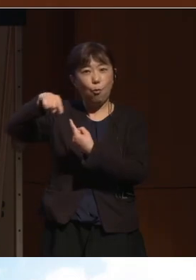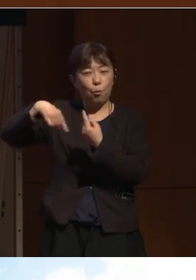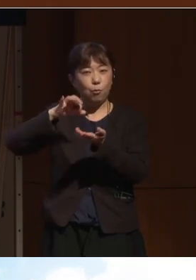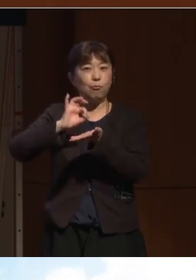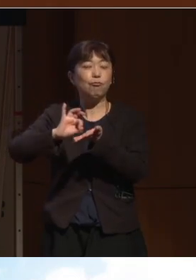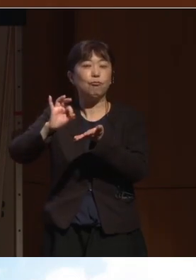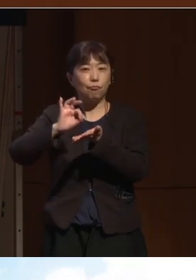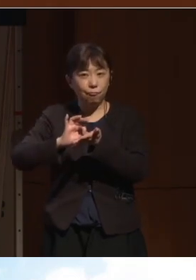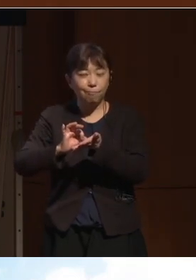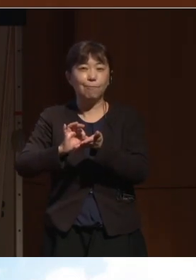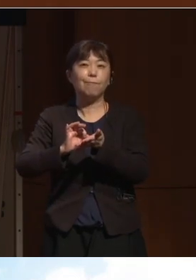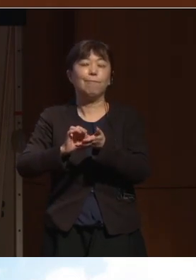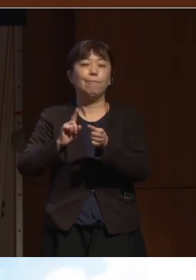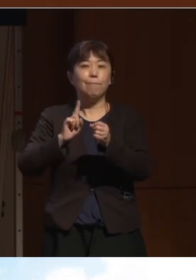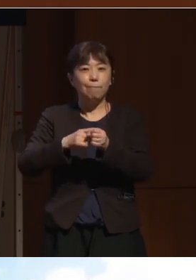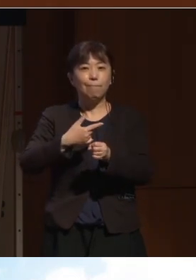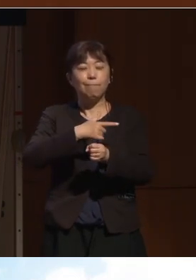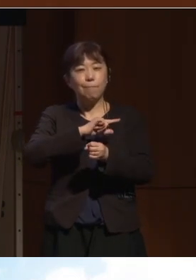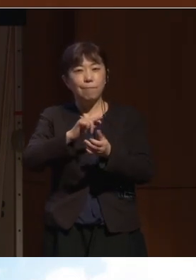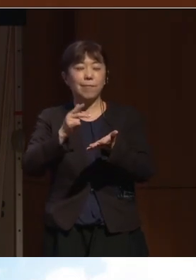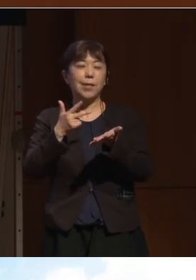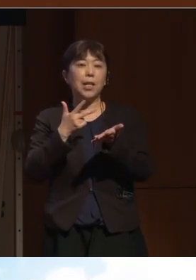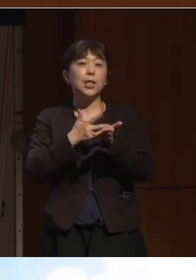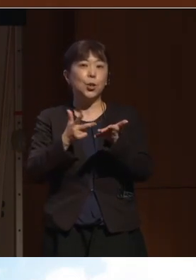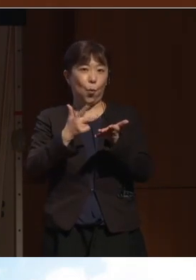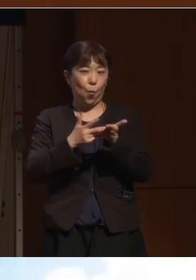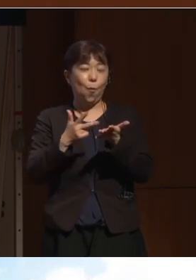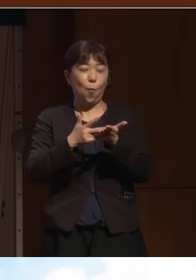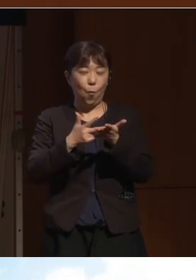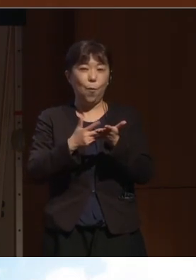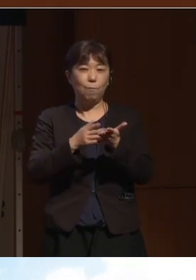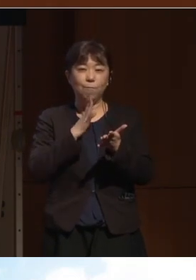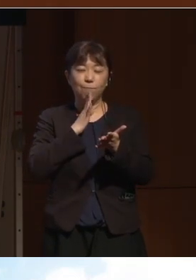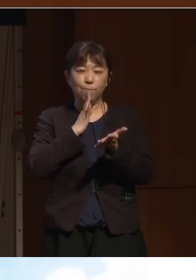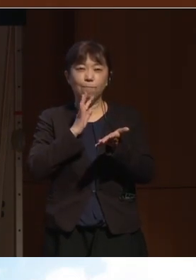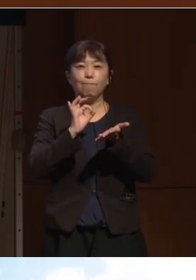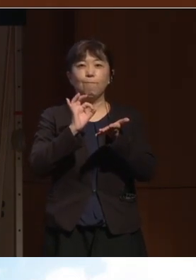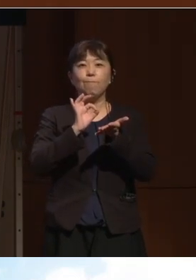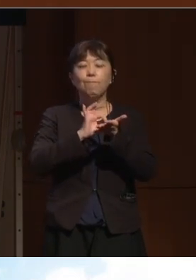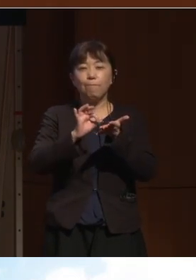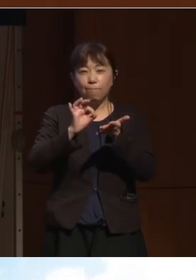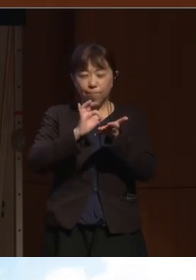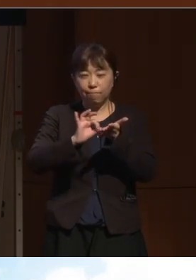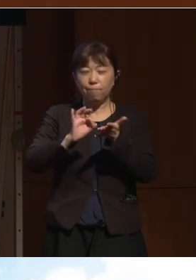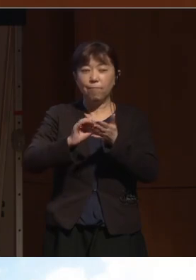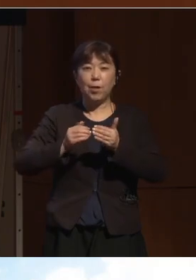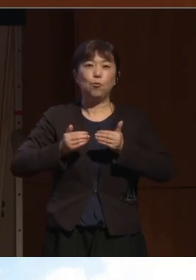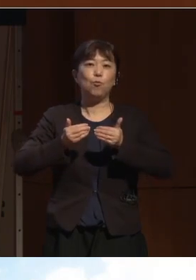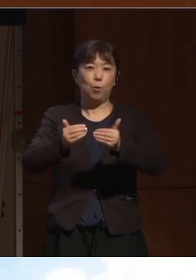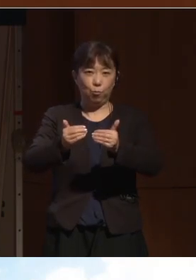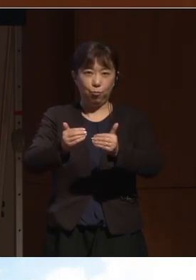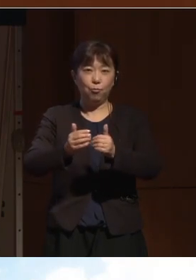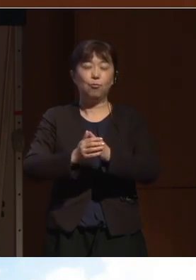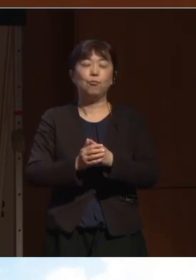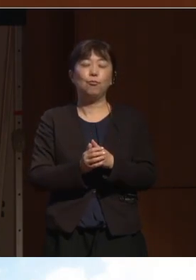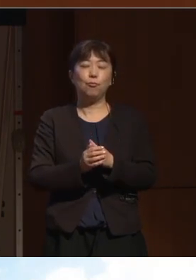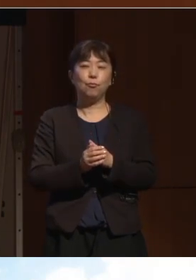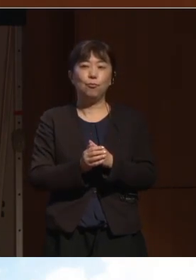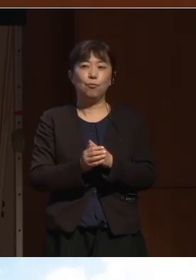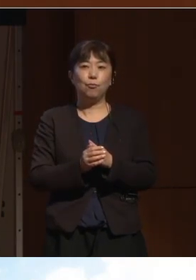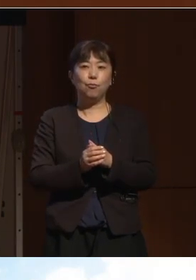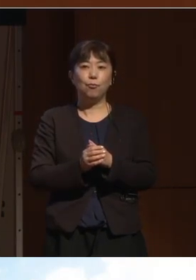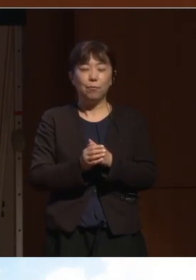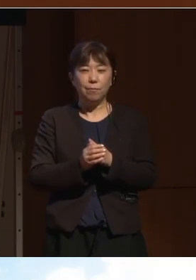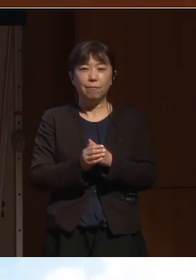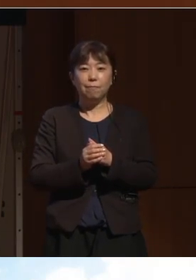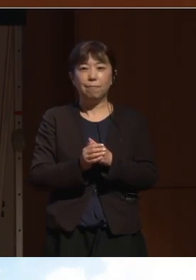and put for people who are in care, and that will improve our overall treatment of our citizens. So cooperation across some of the